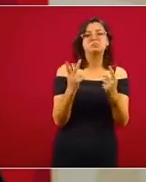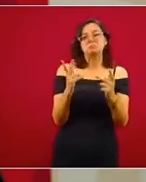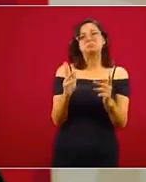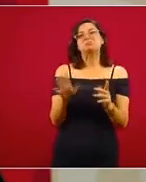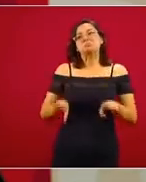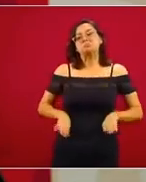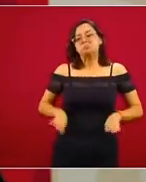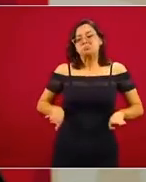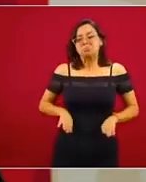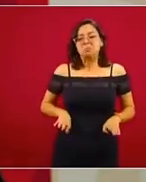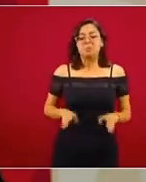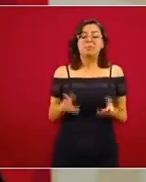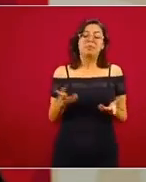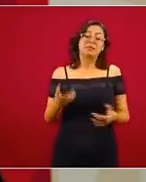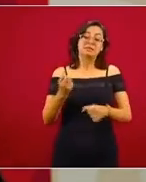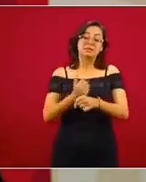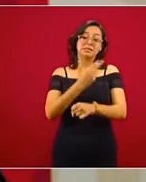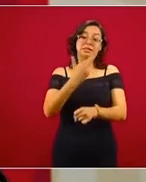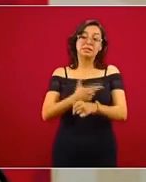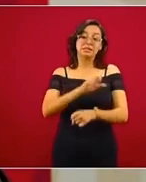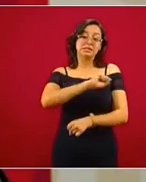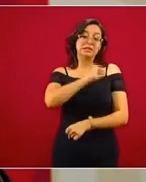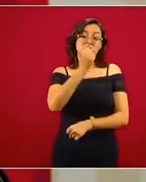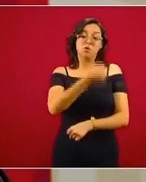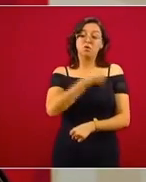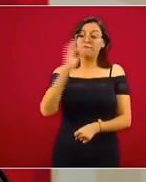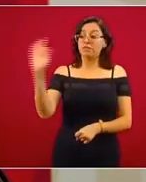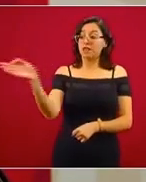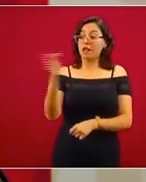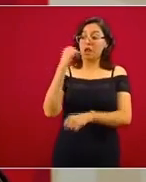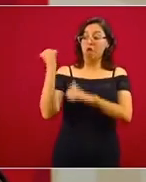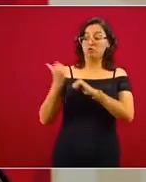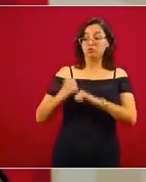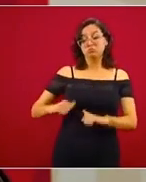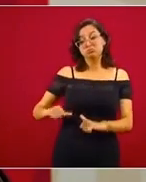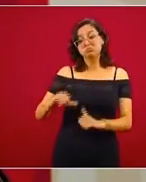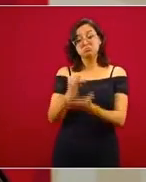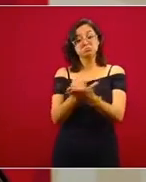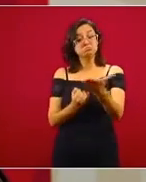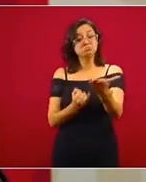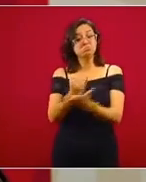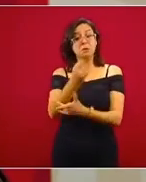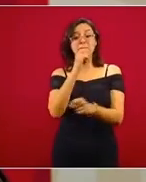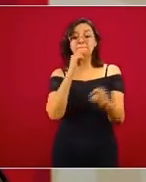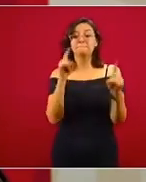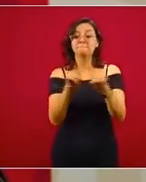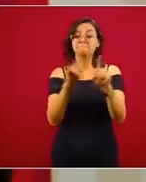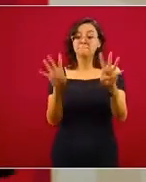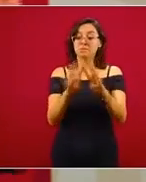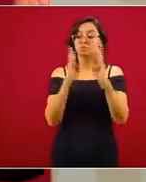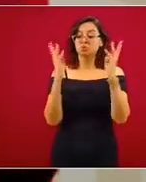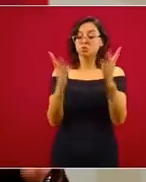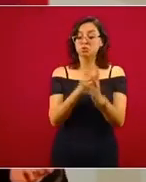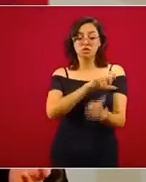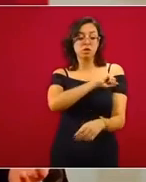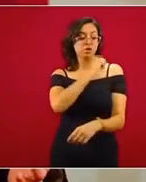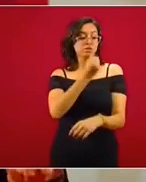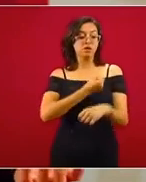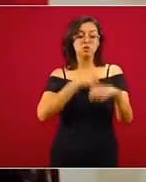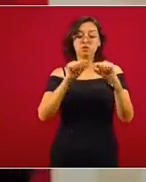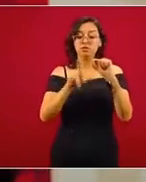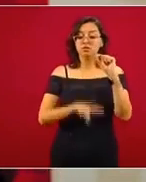place all over the Republic is going to be different. It's not going to be the same. And the Federal Ministry of Health, which